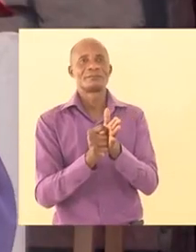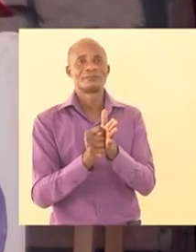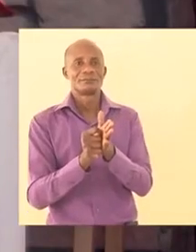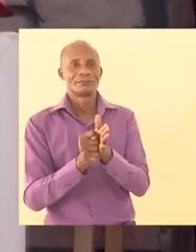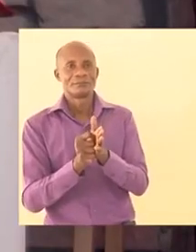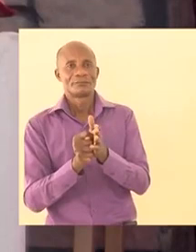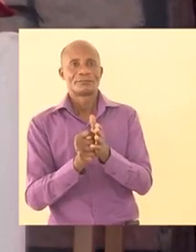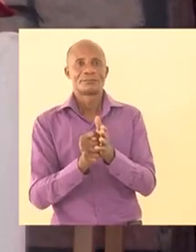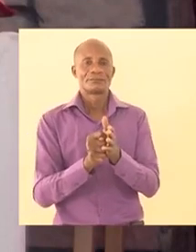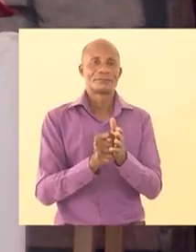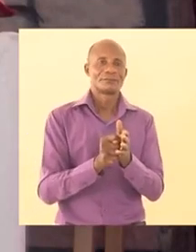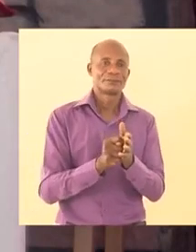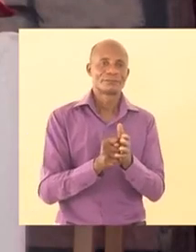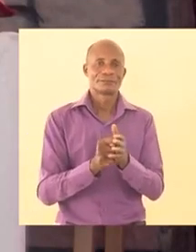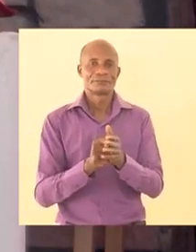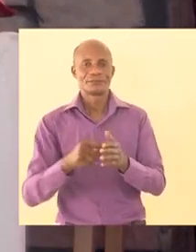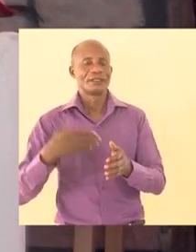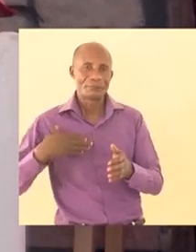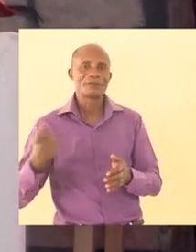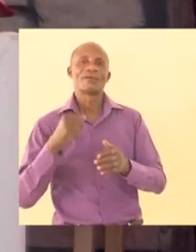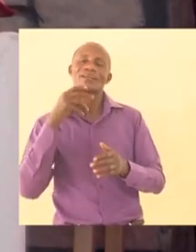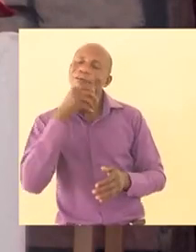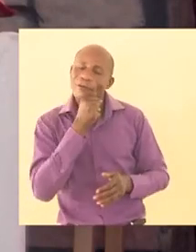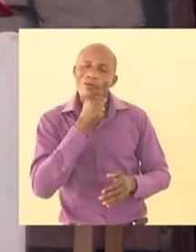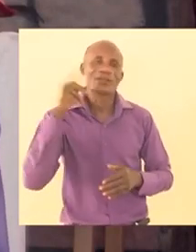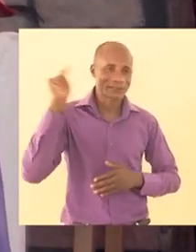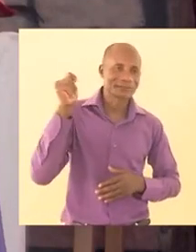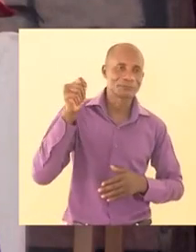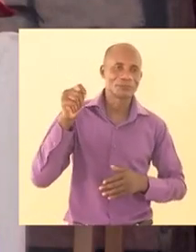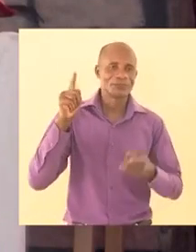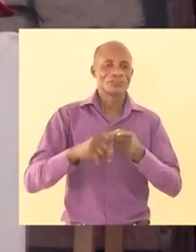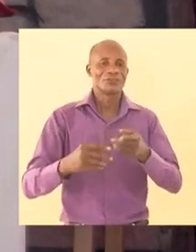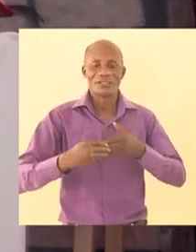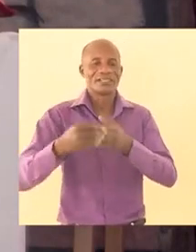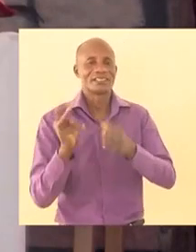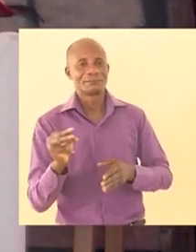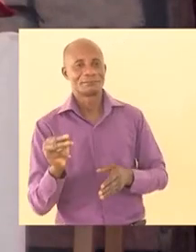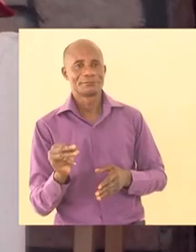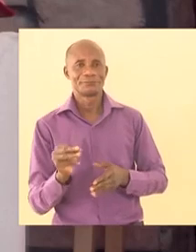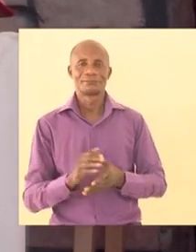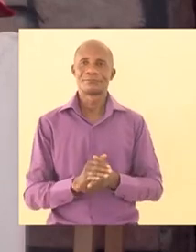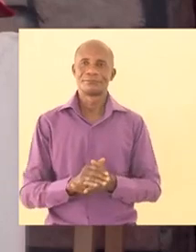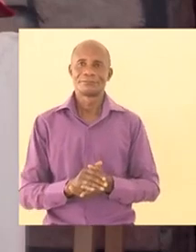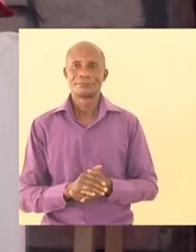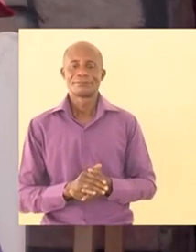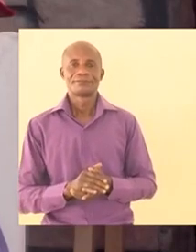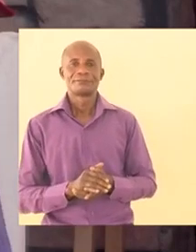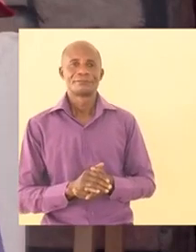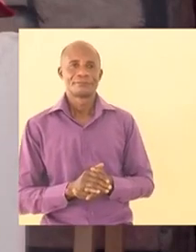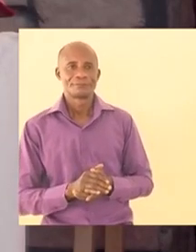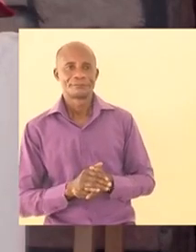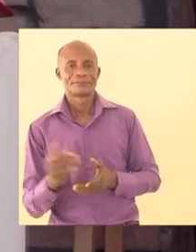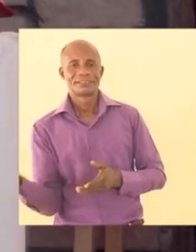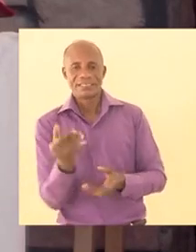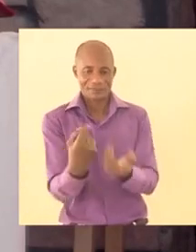People who quote more of the Old Testament than New Testament to guide them, they are like people, there is electricity. See? And